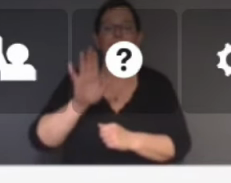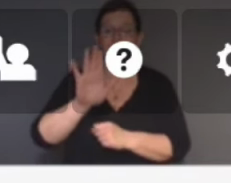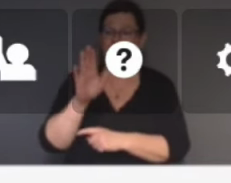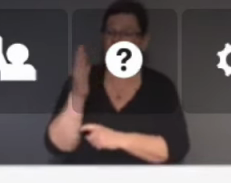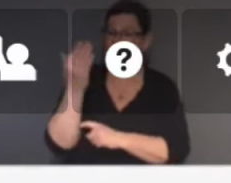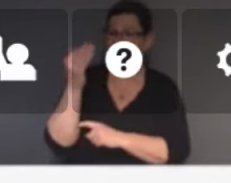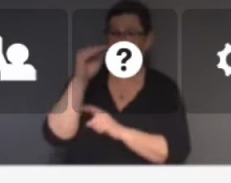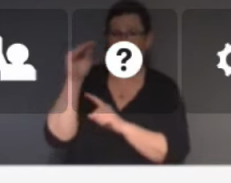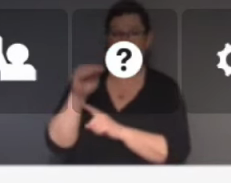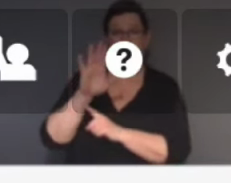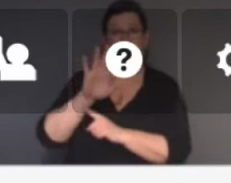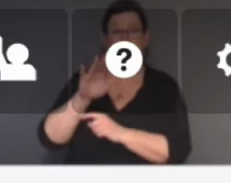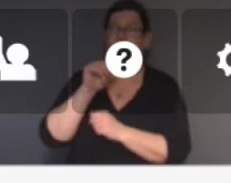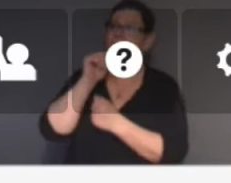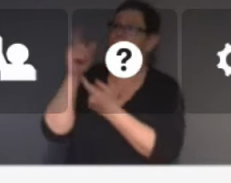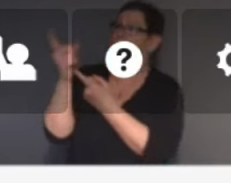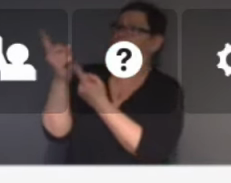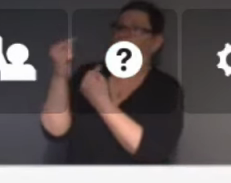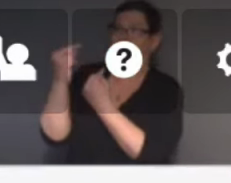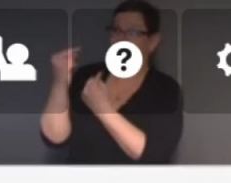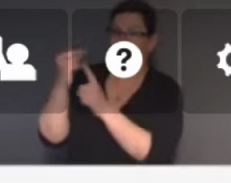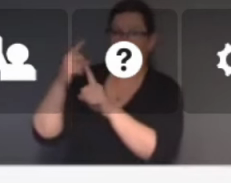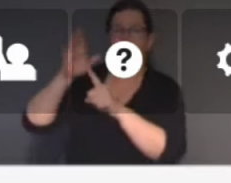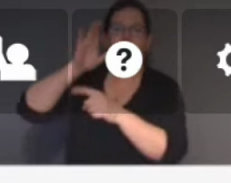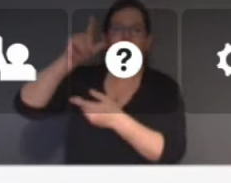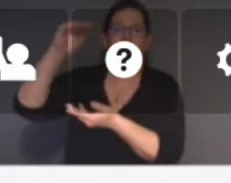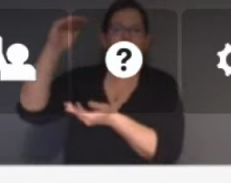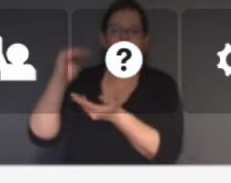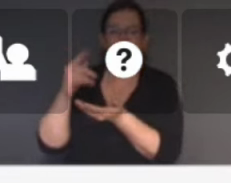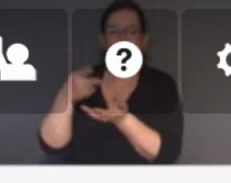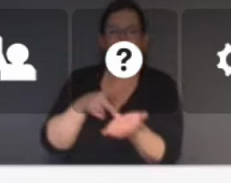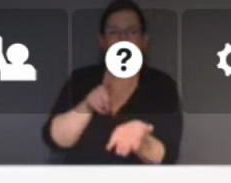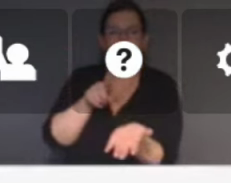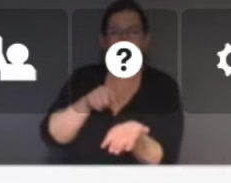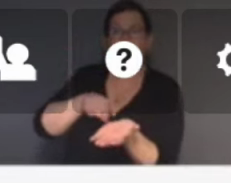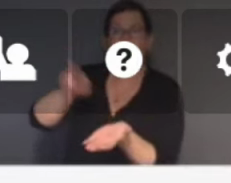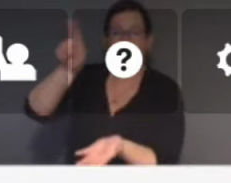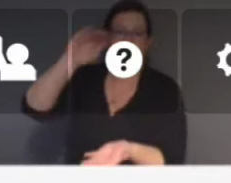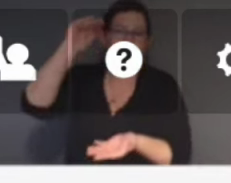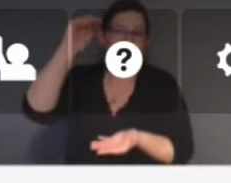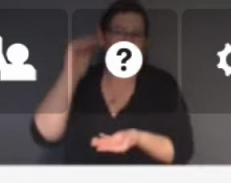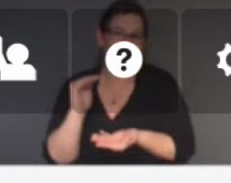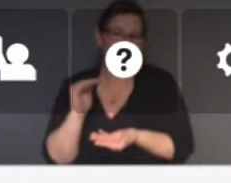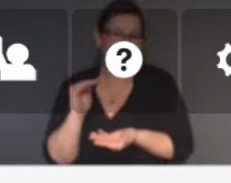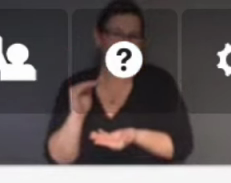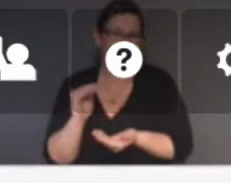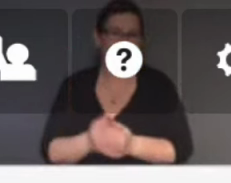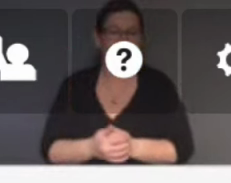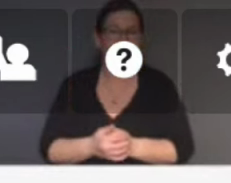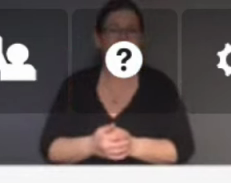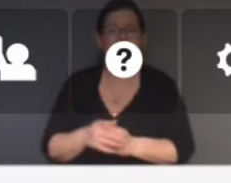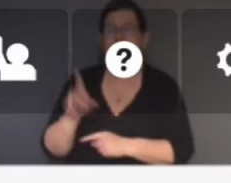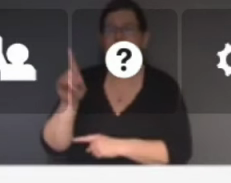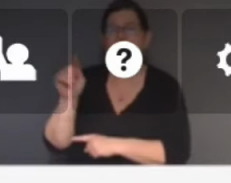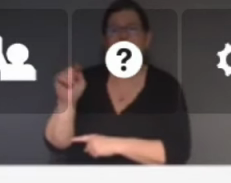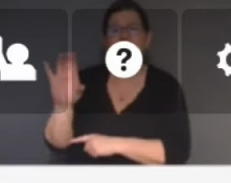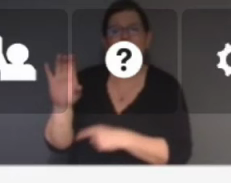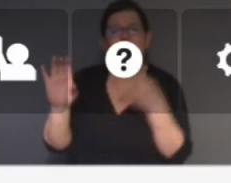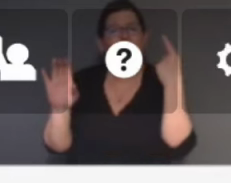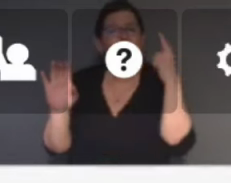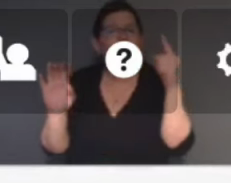The purpose of the DTC is to provide some relief for unavoidable additional